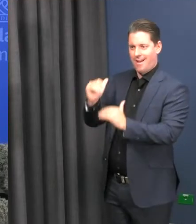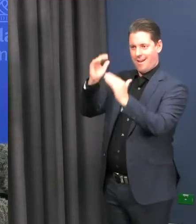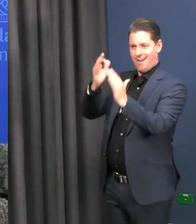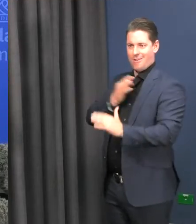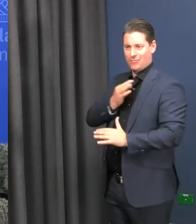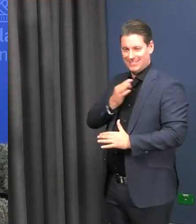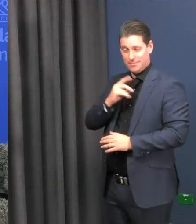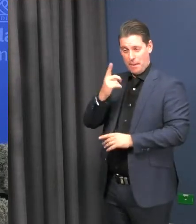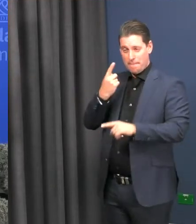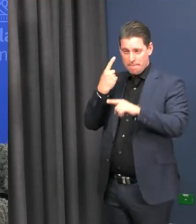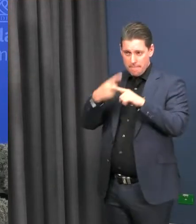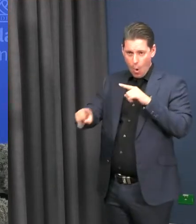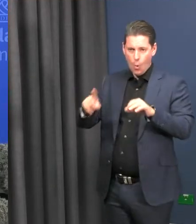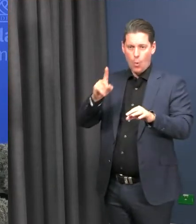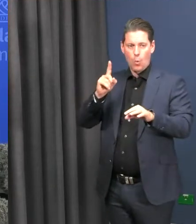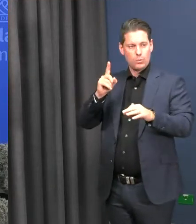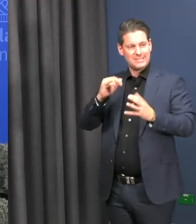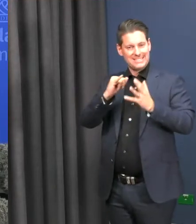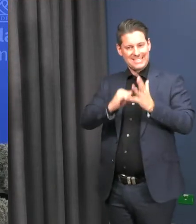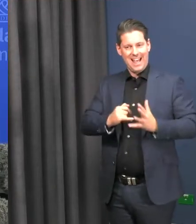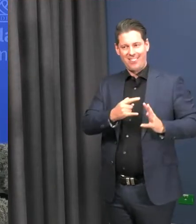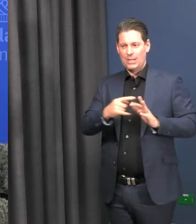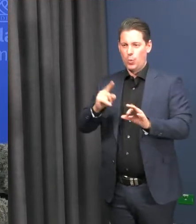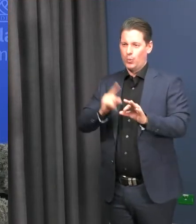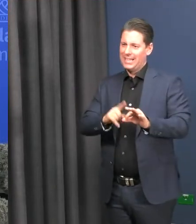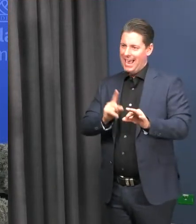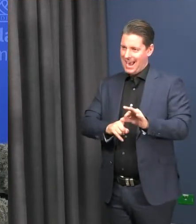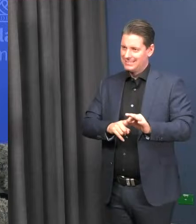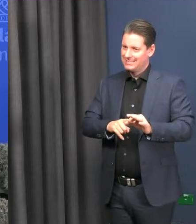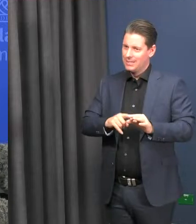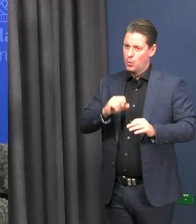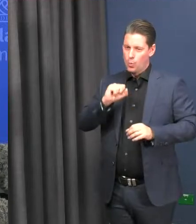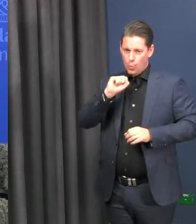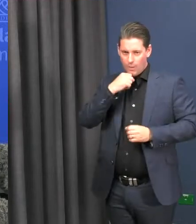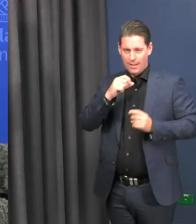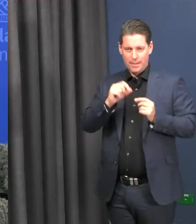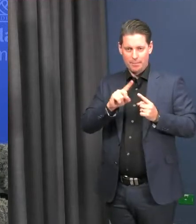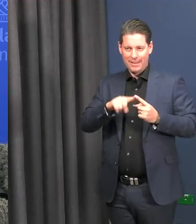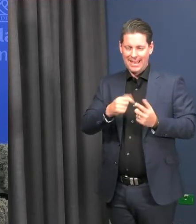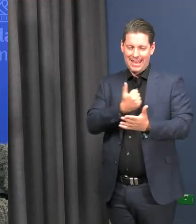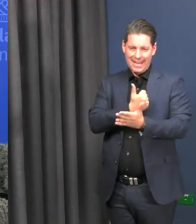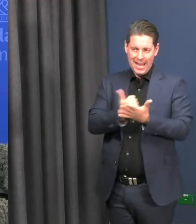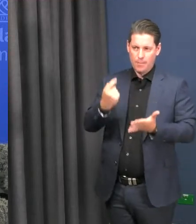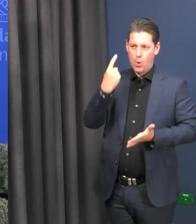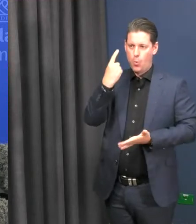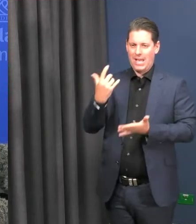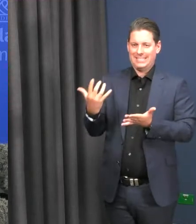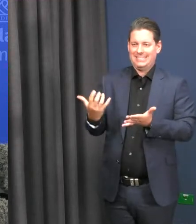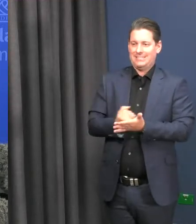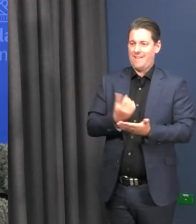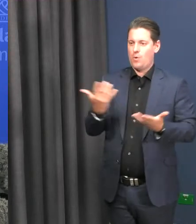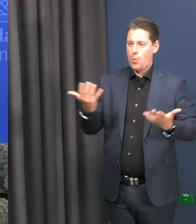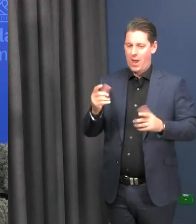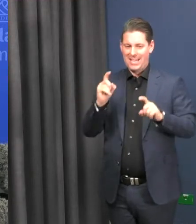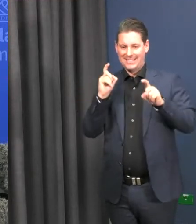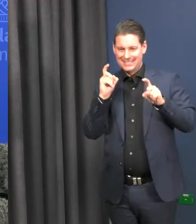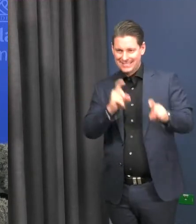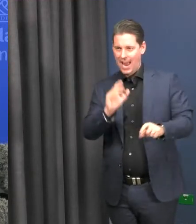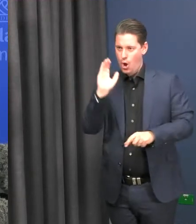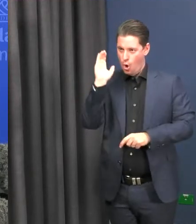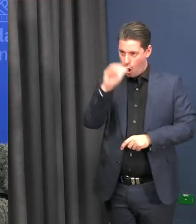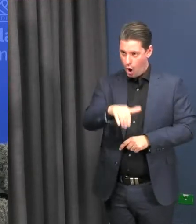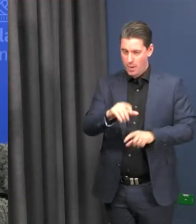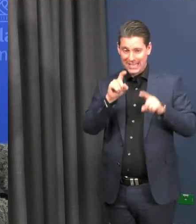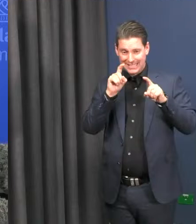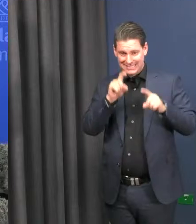of Queenslanders will not be in one of those, and the safest place for you and your family are in your home, and you stay in your home for the duration of the